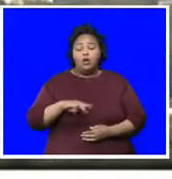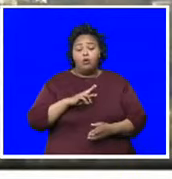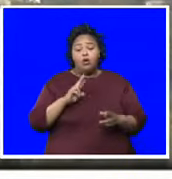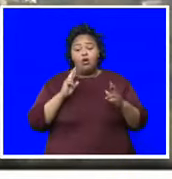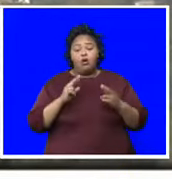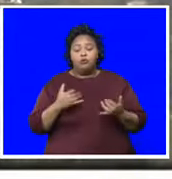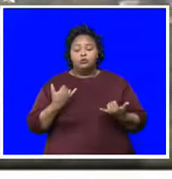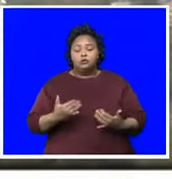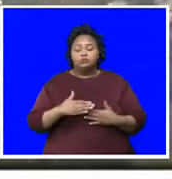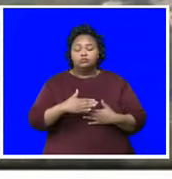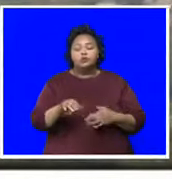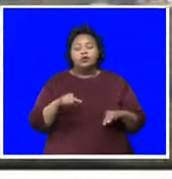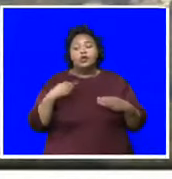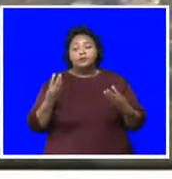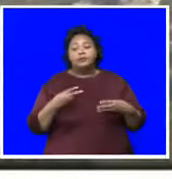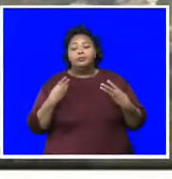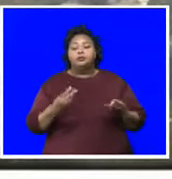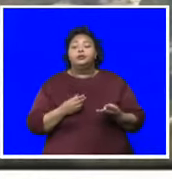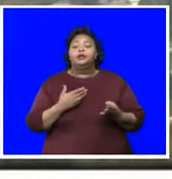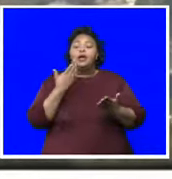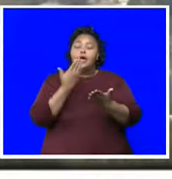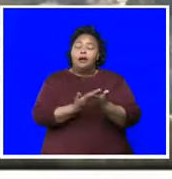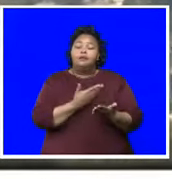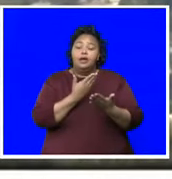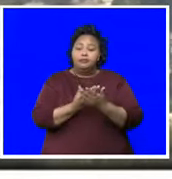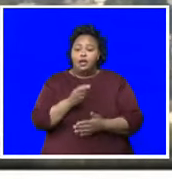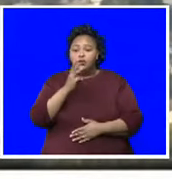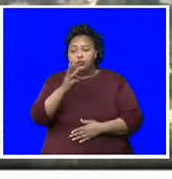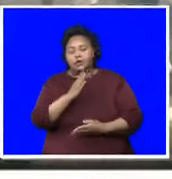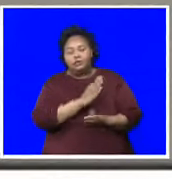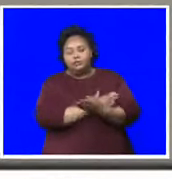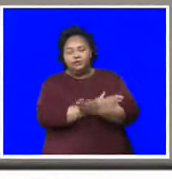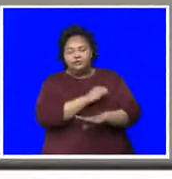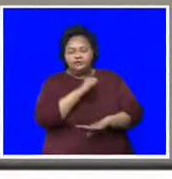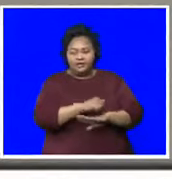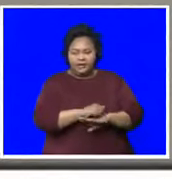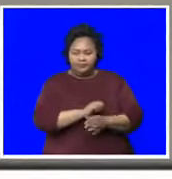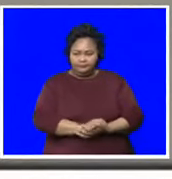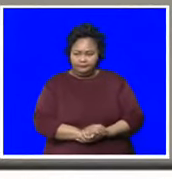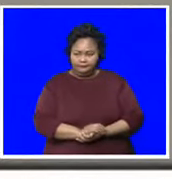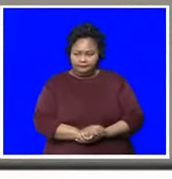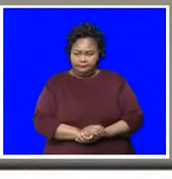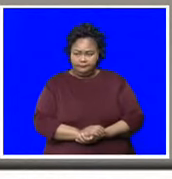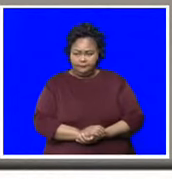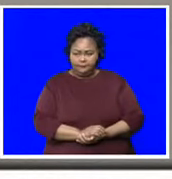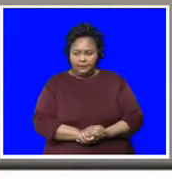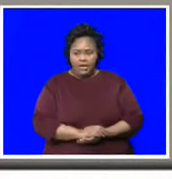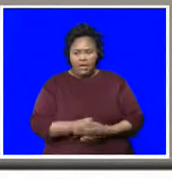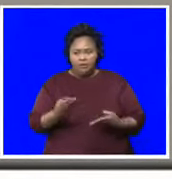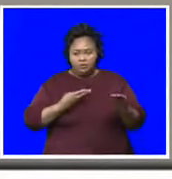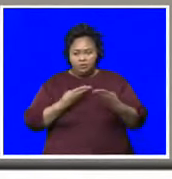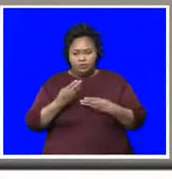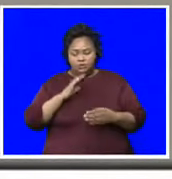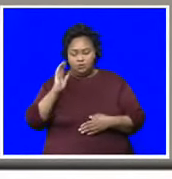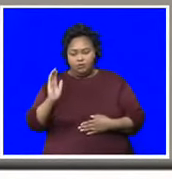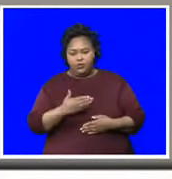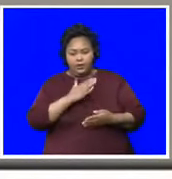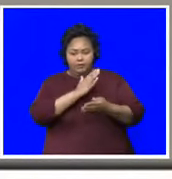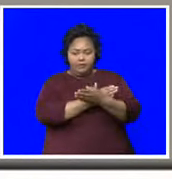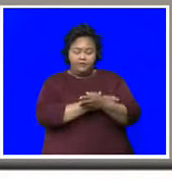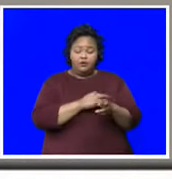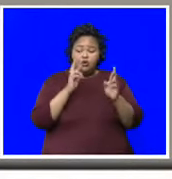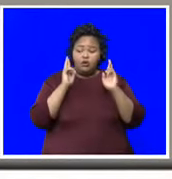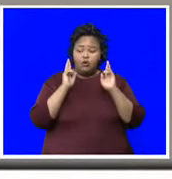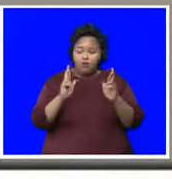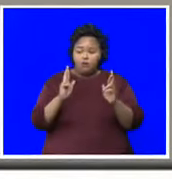emaswata tawuchubeka ele ma applications atokhona ku benefit out of le scheme bonke bosomabhizinisi lababhenefithile kule sikhwama siyathemba